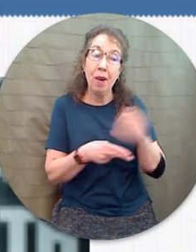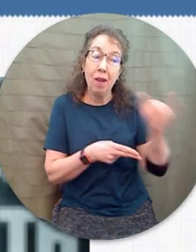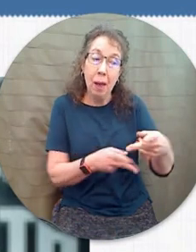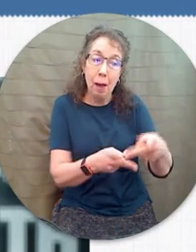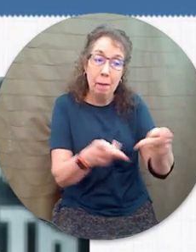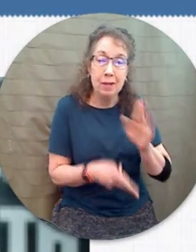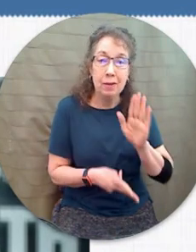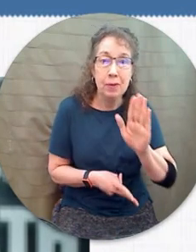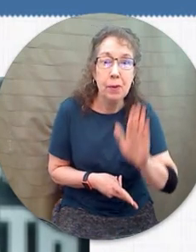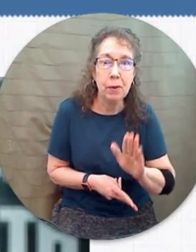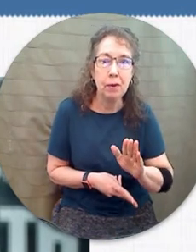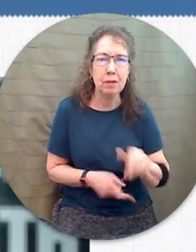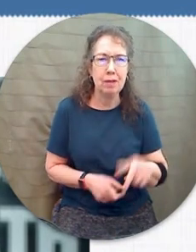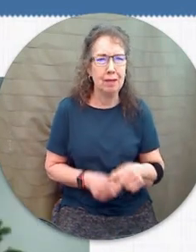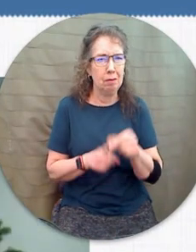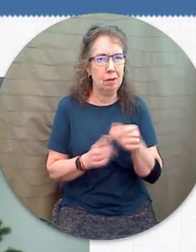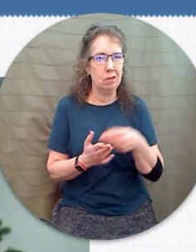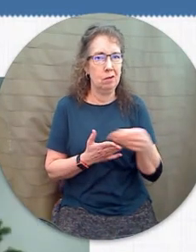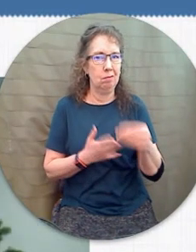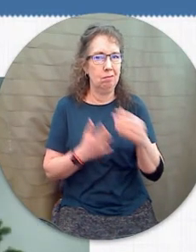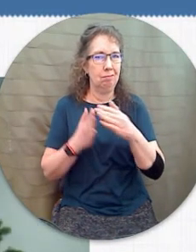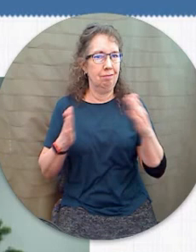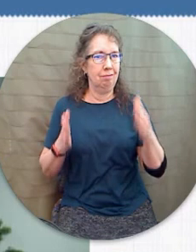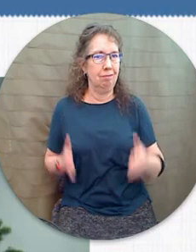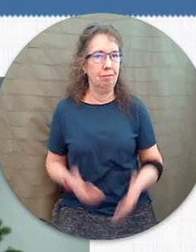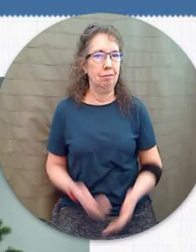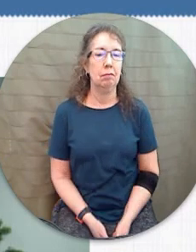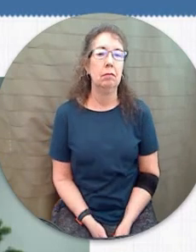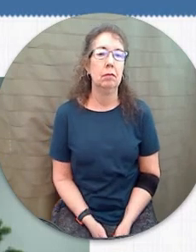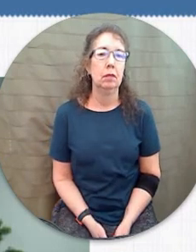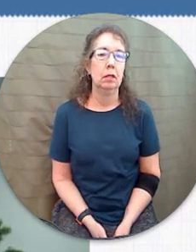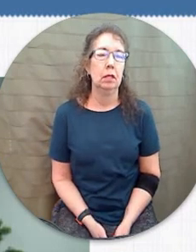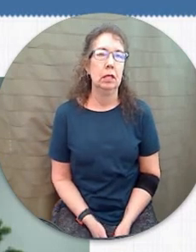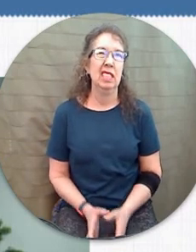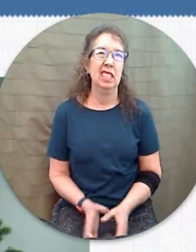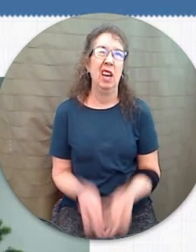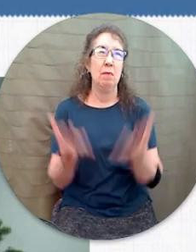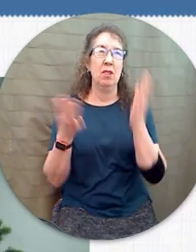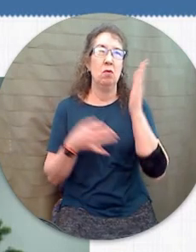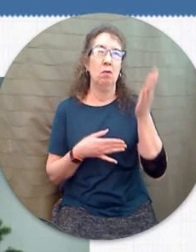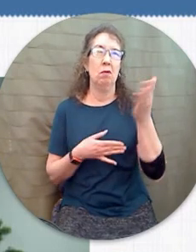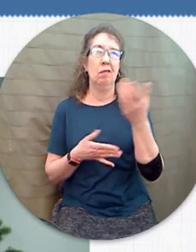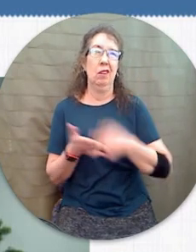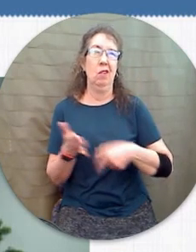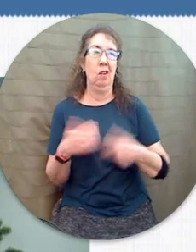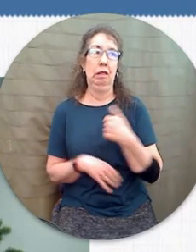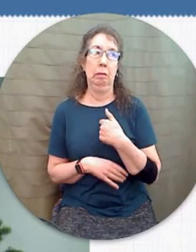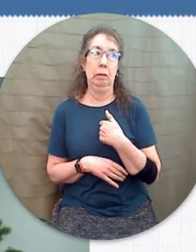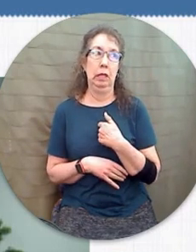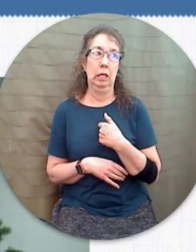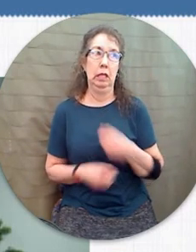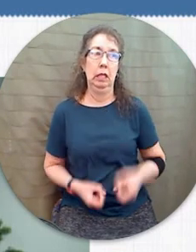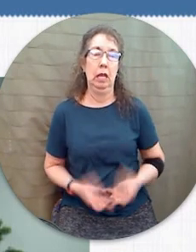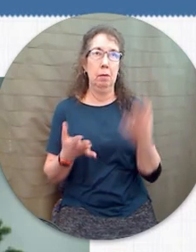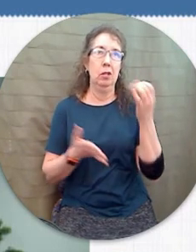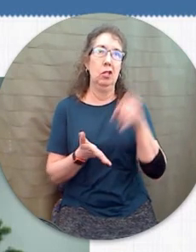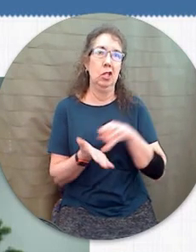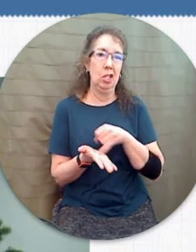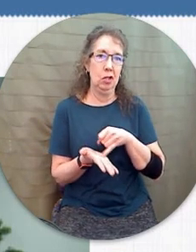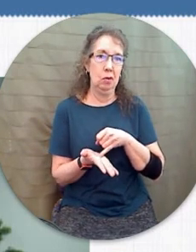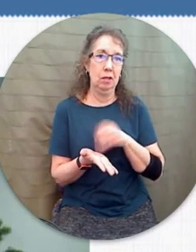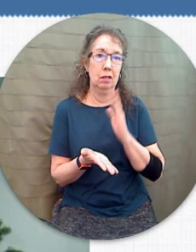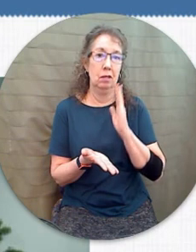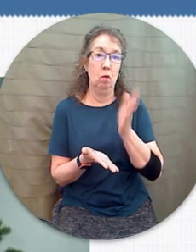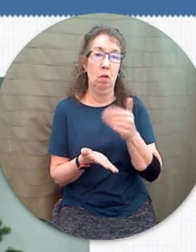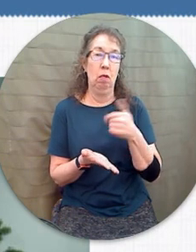really special about buying your house. But how much is that going to cost you? And how much interest are you going to be